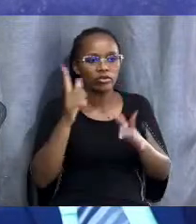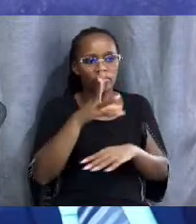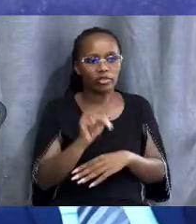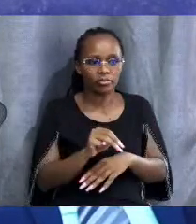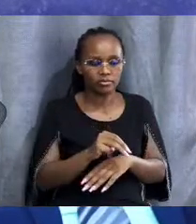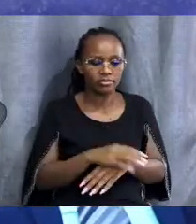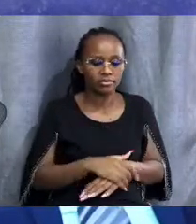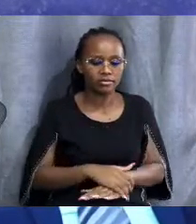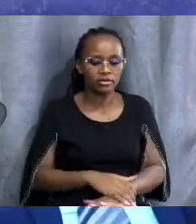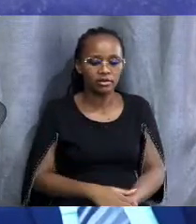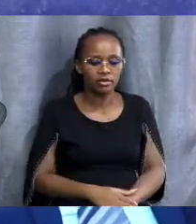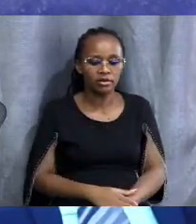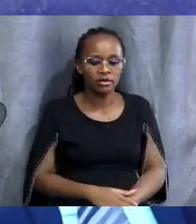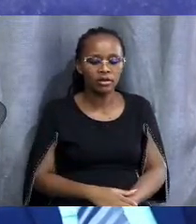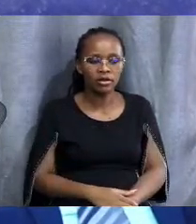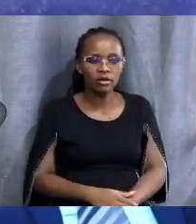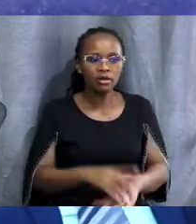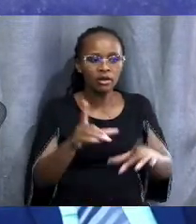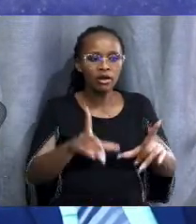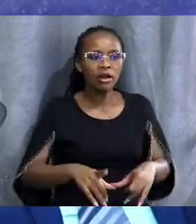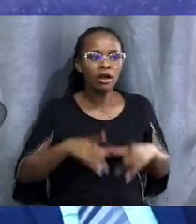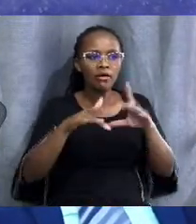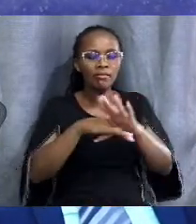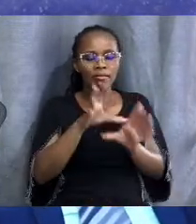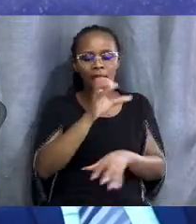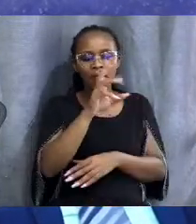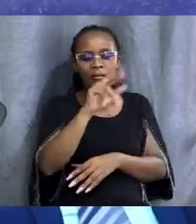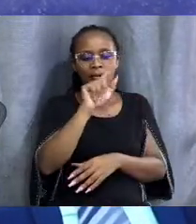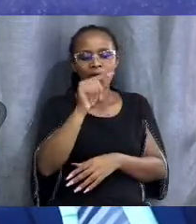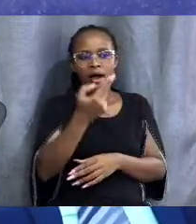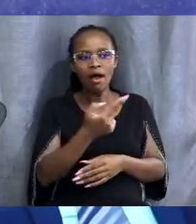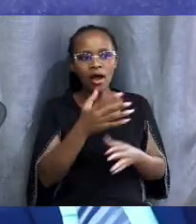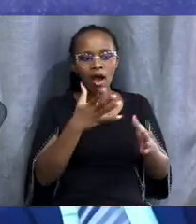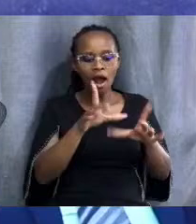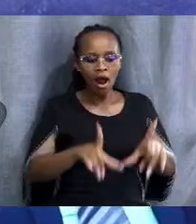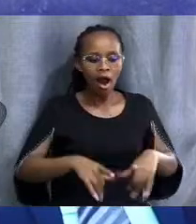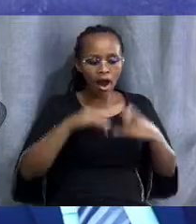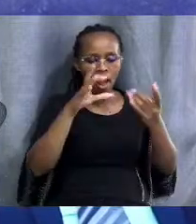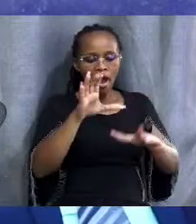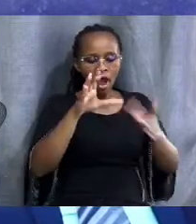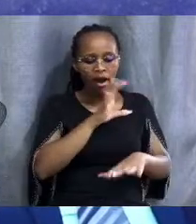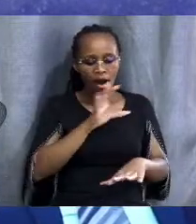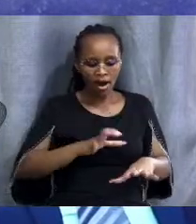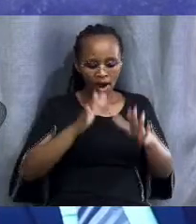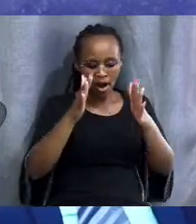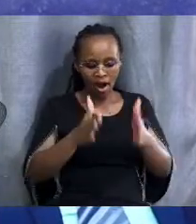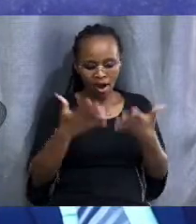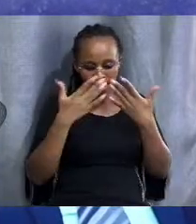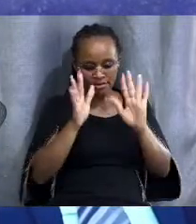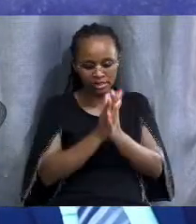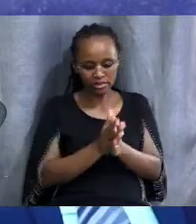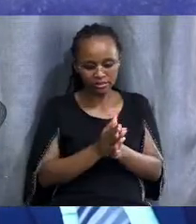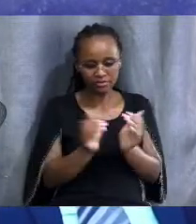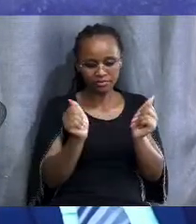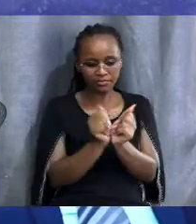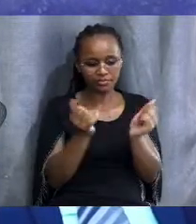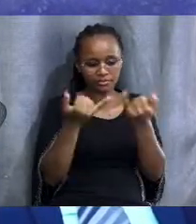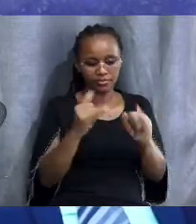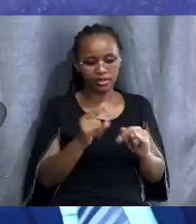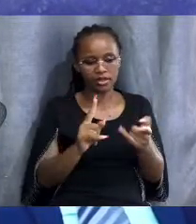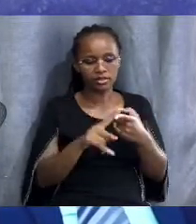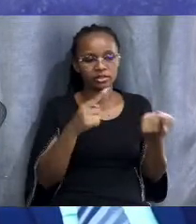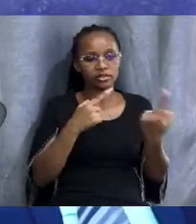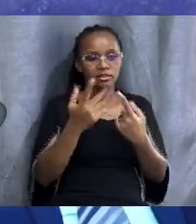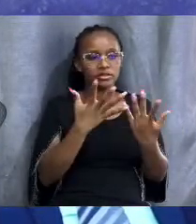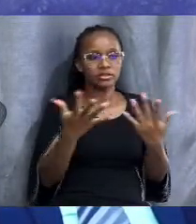them to live in Corinth and to live as a Christian. And so Paul was trying to